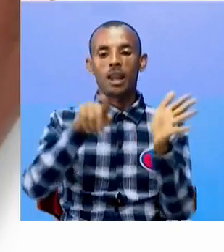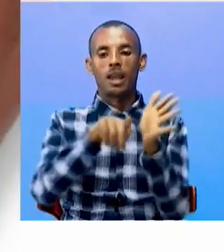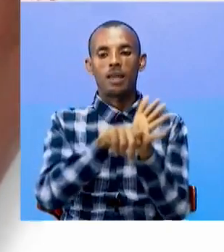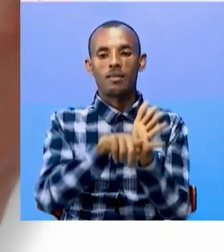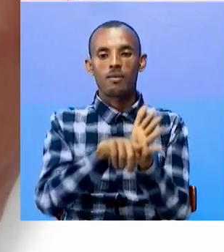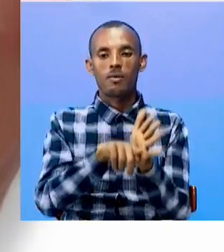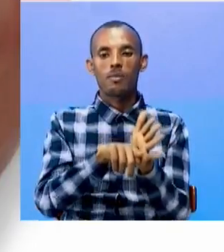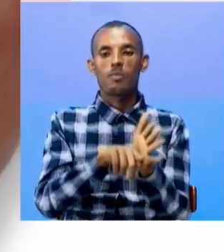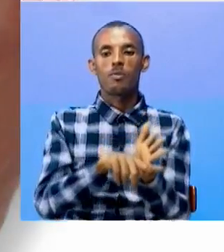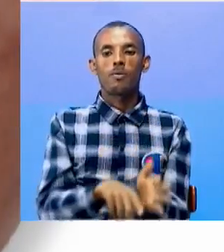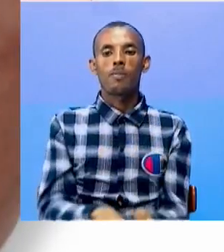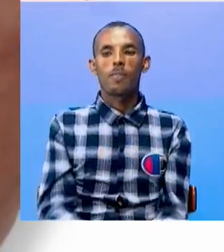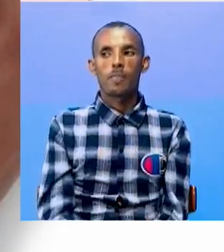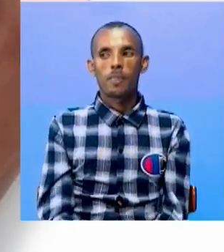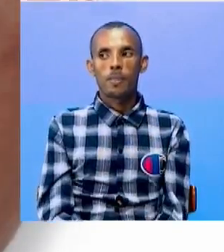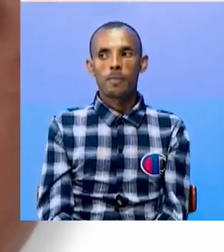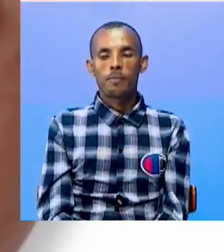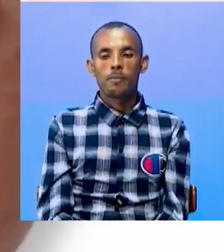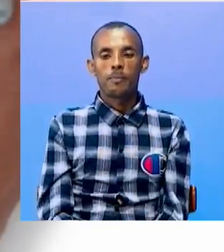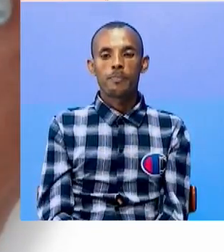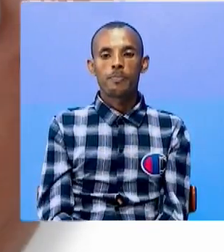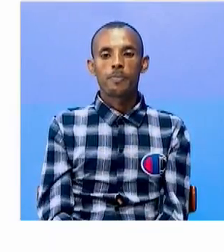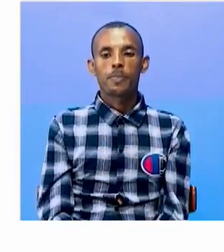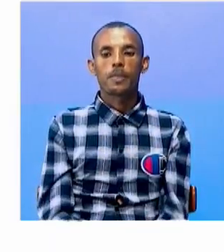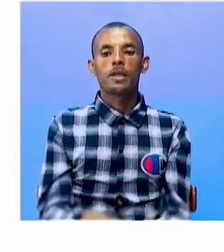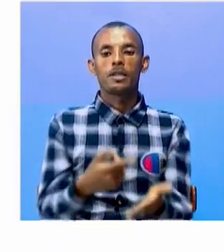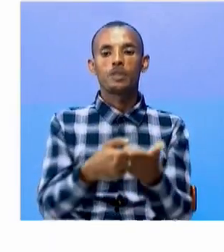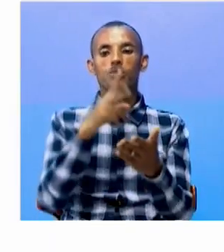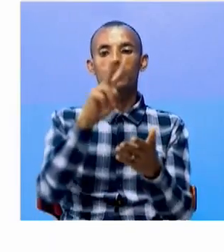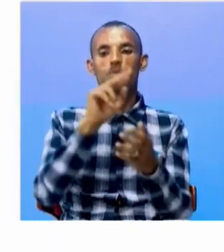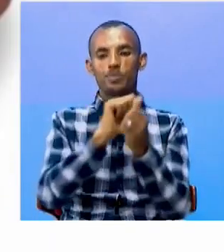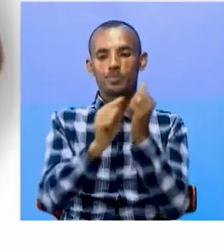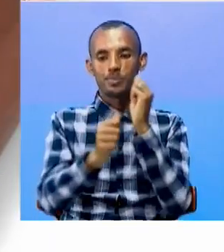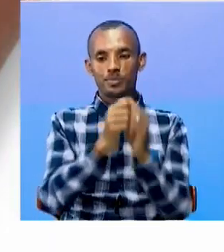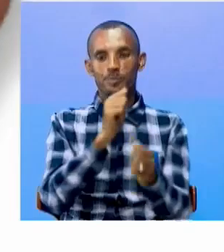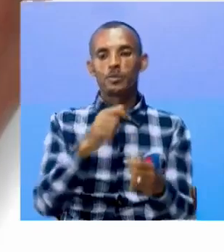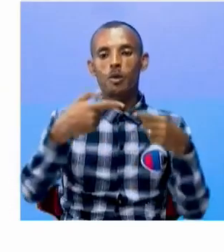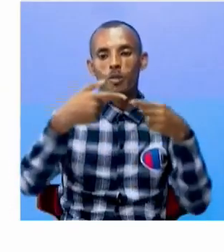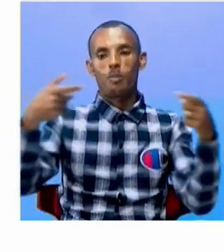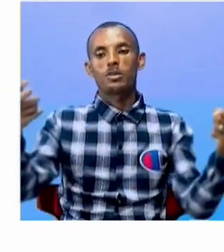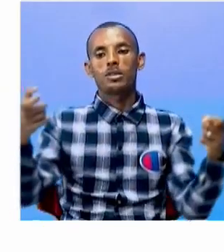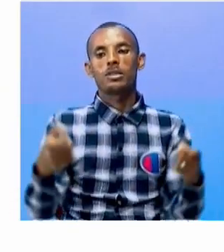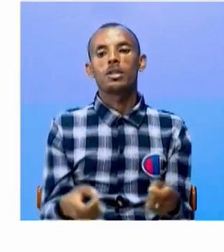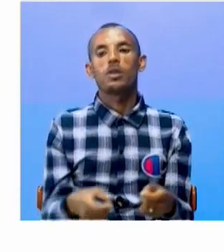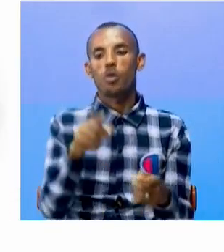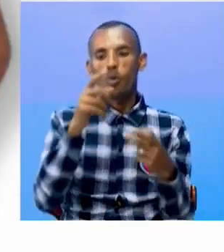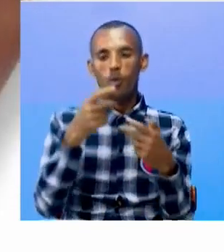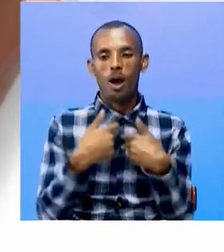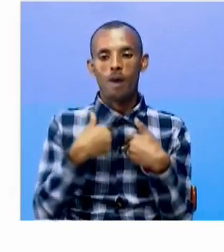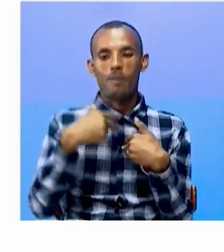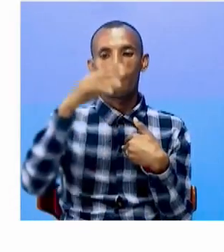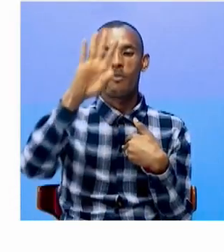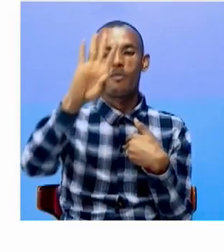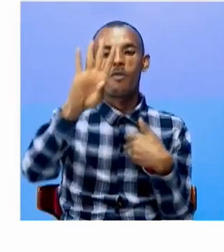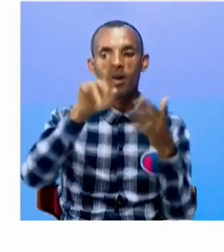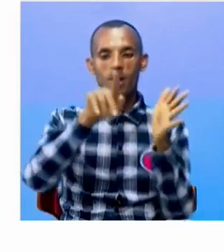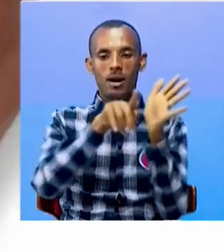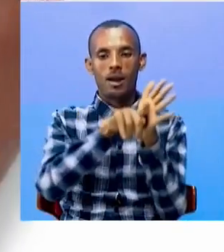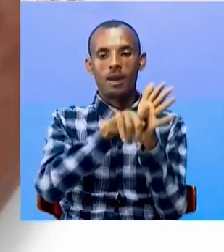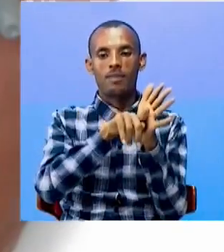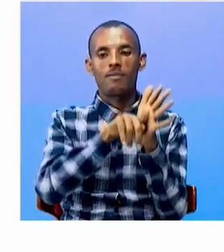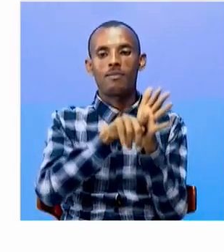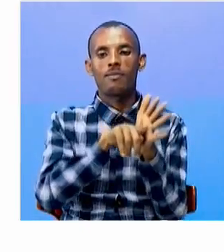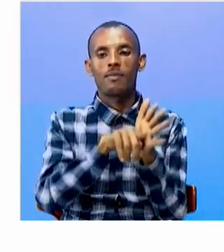1, 2, 3, 4, 5, 6. These two opposites, they cancel out. So you have 4 negatives, negative